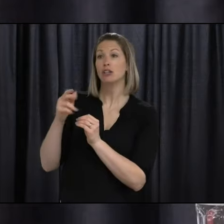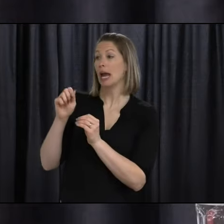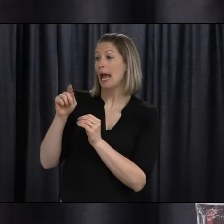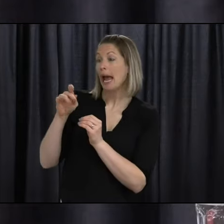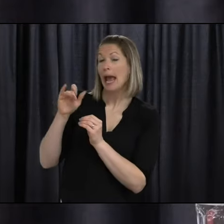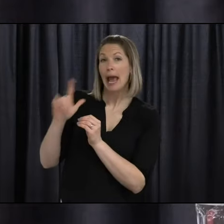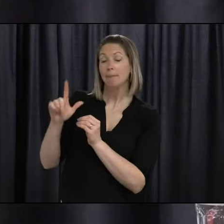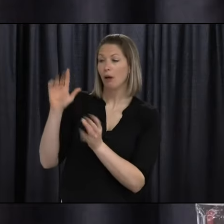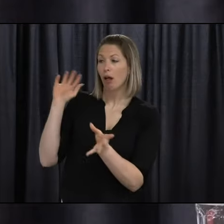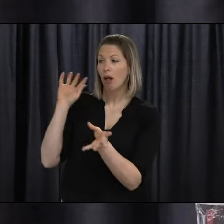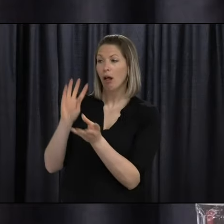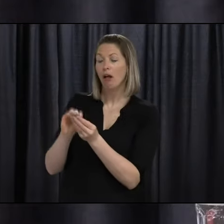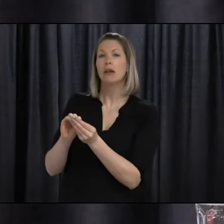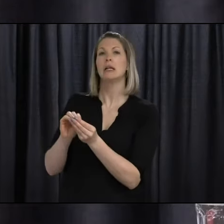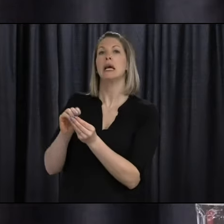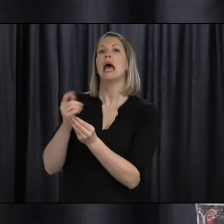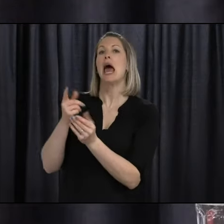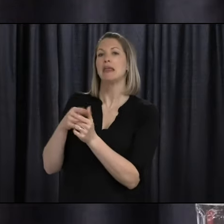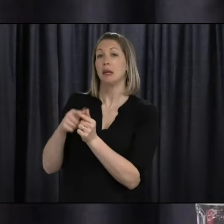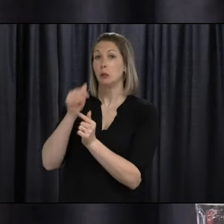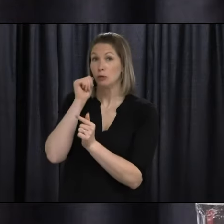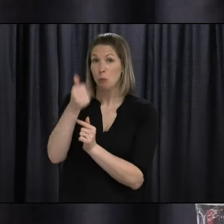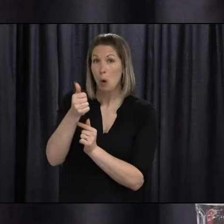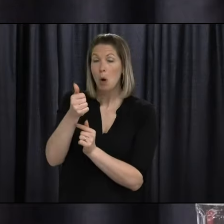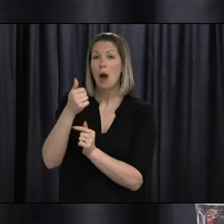will all be discussed tomorrow on the health ministers' meeting.